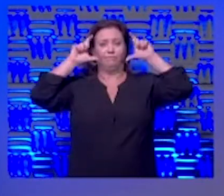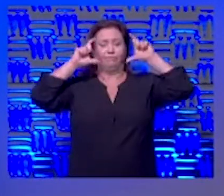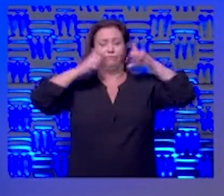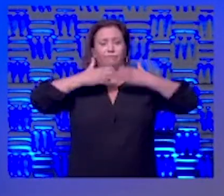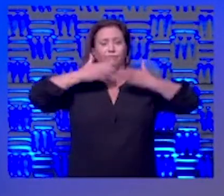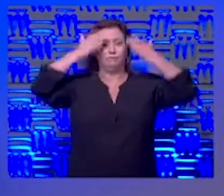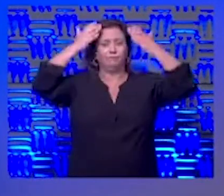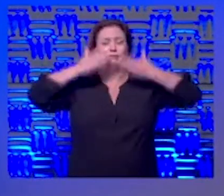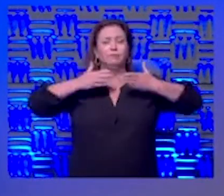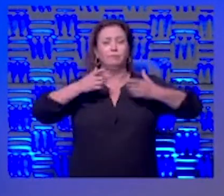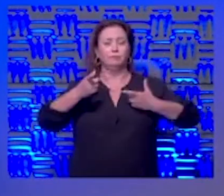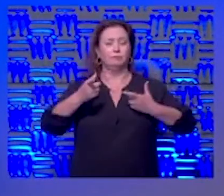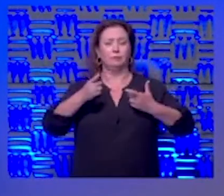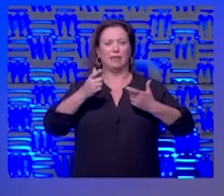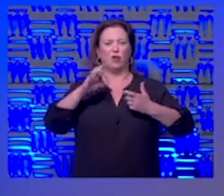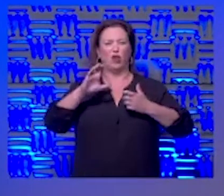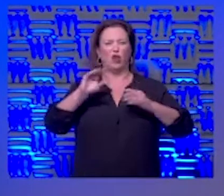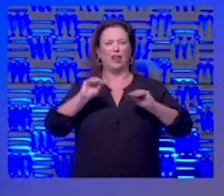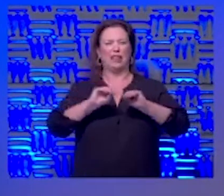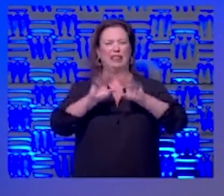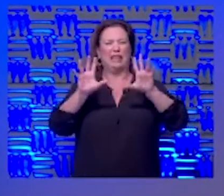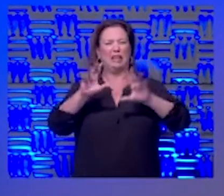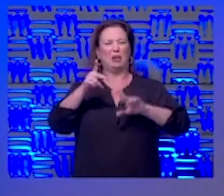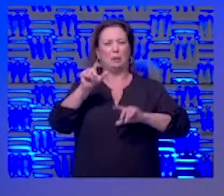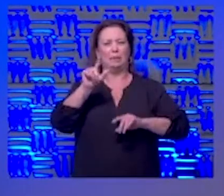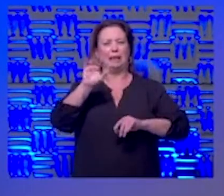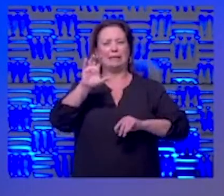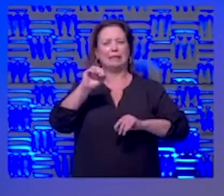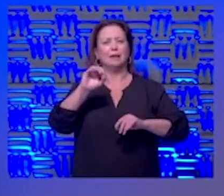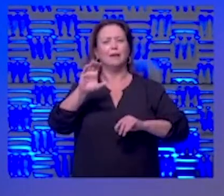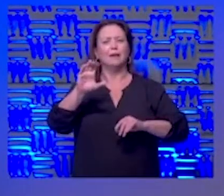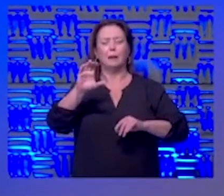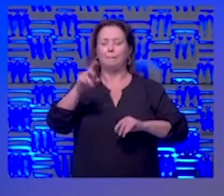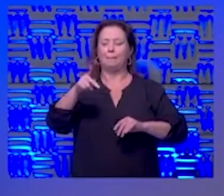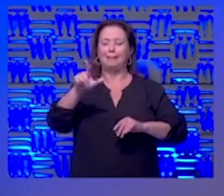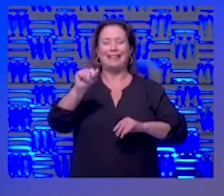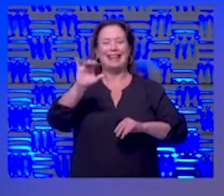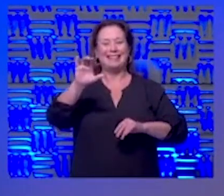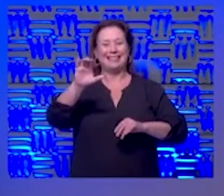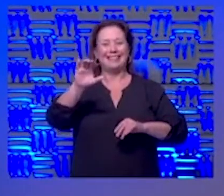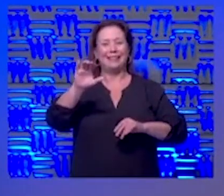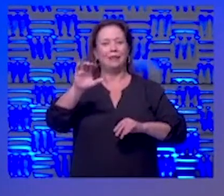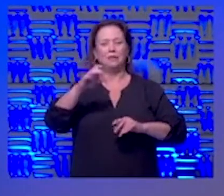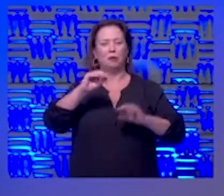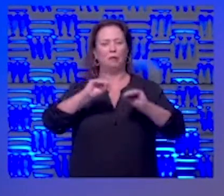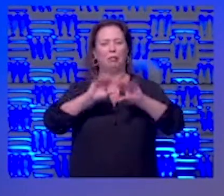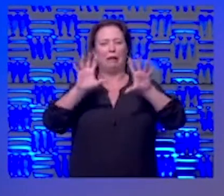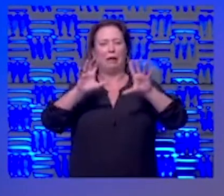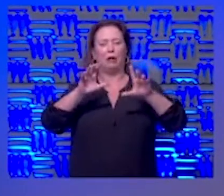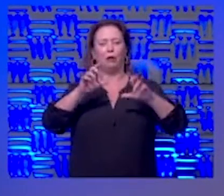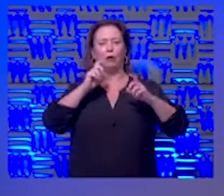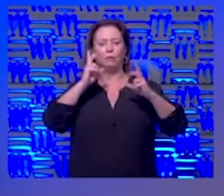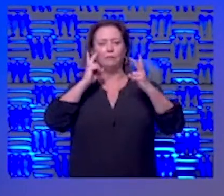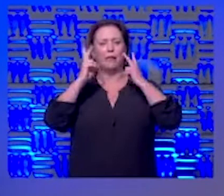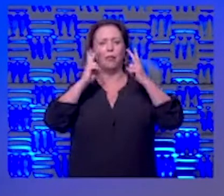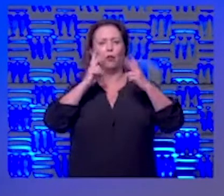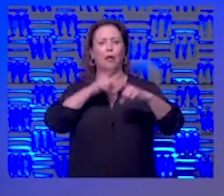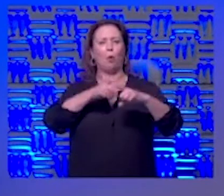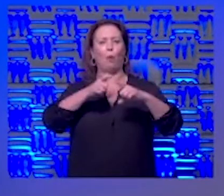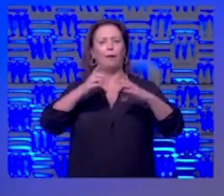face shields are just clear plastic. They look like welders' helmets, but they're clear plastic. You don't have any visual disturbance from